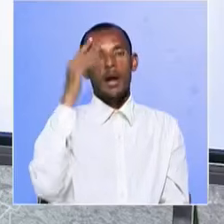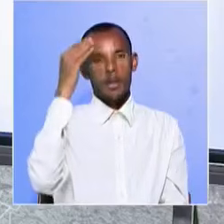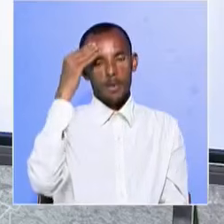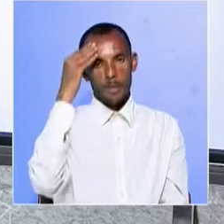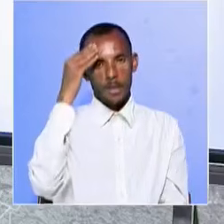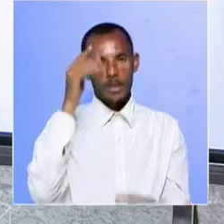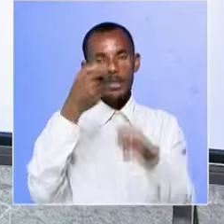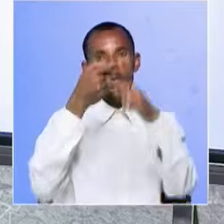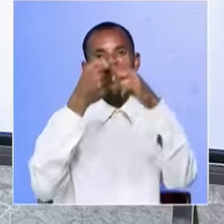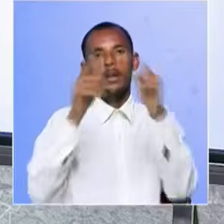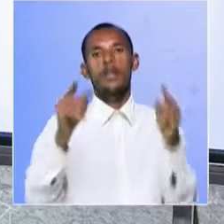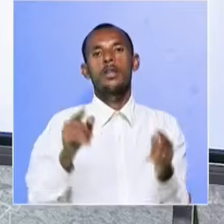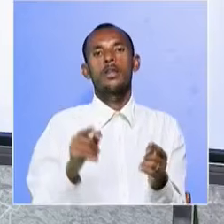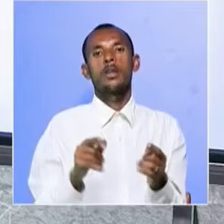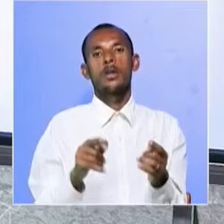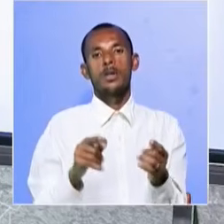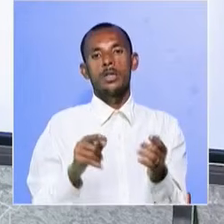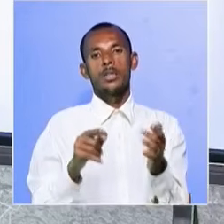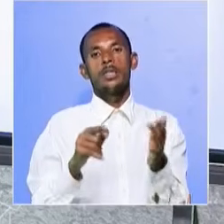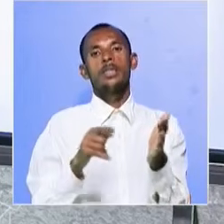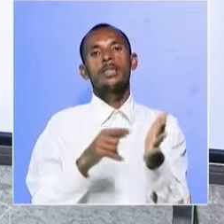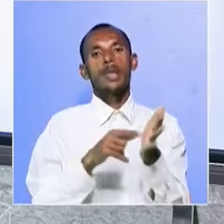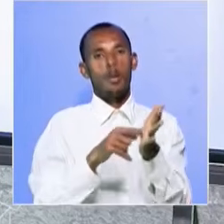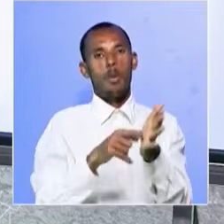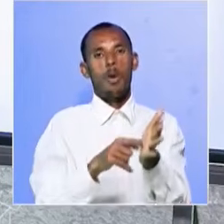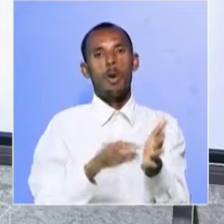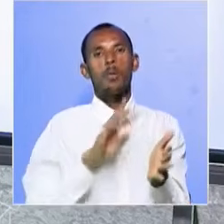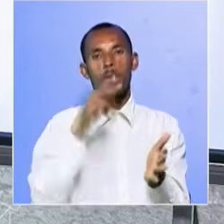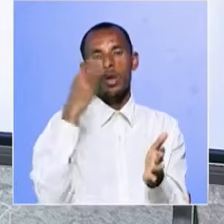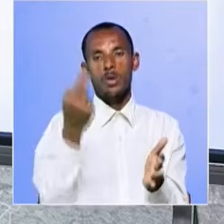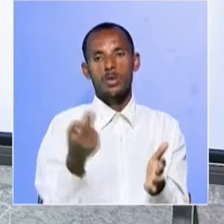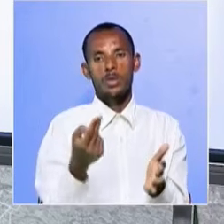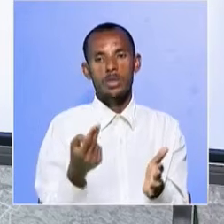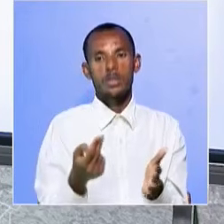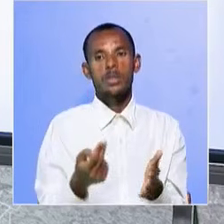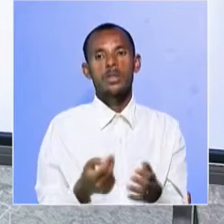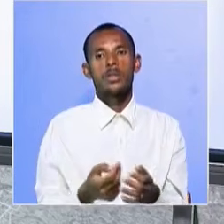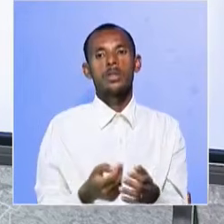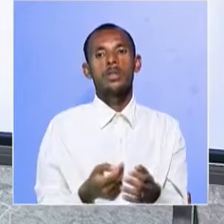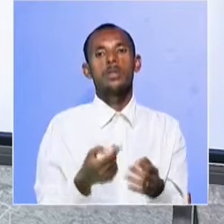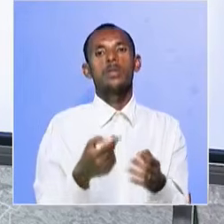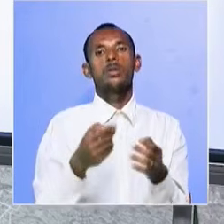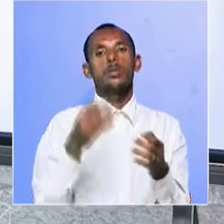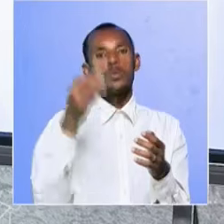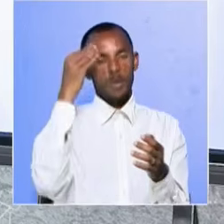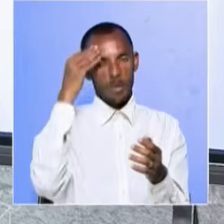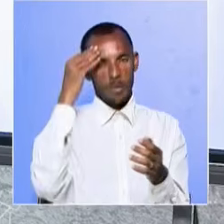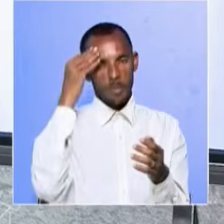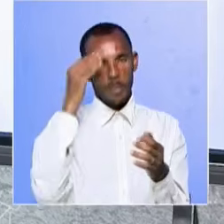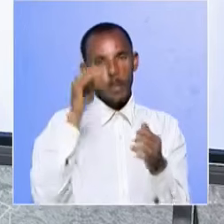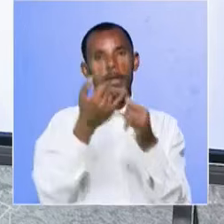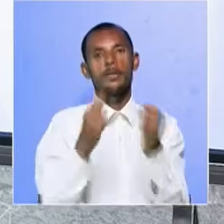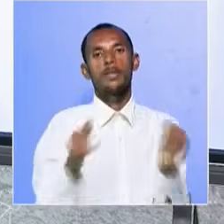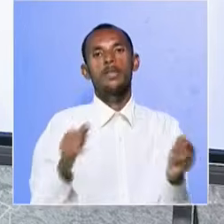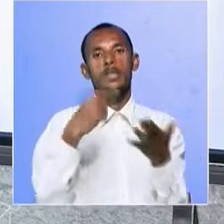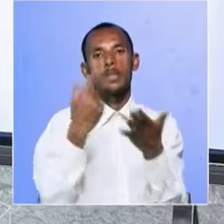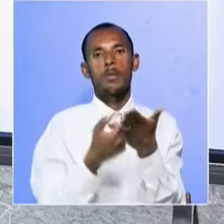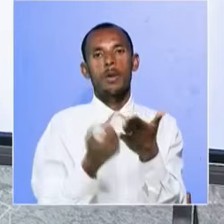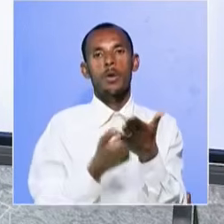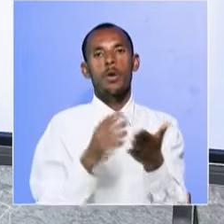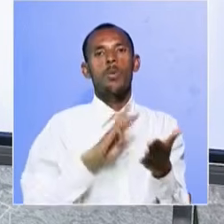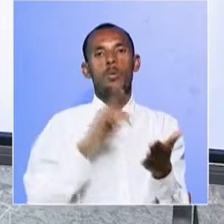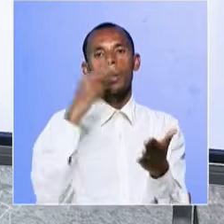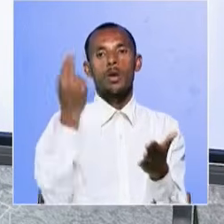the different operation symbol. Okay, we use this symbol to denote division. Sometimes